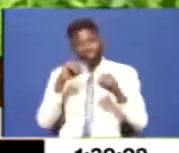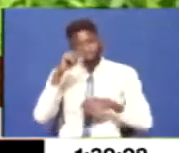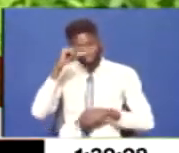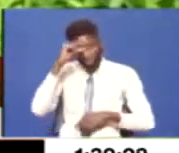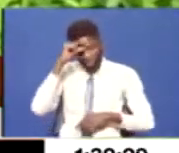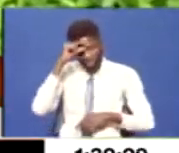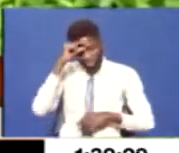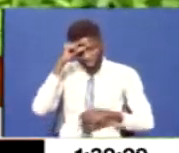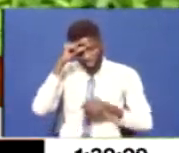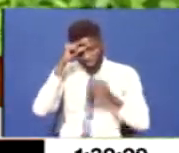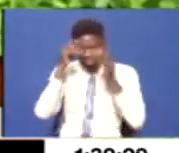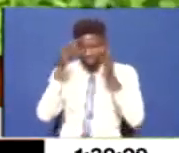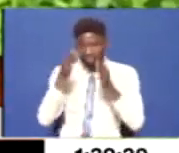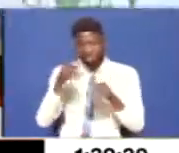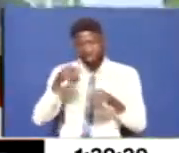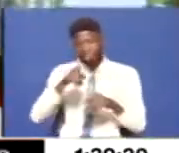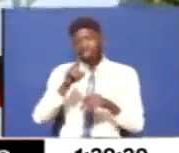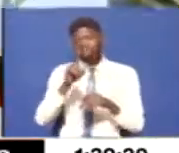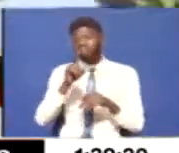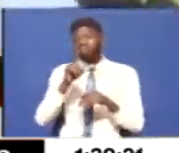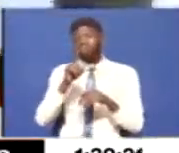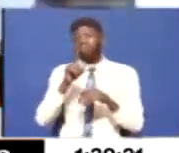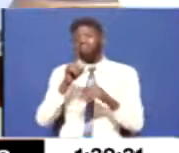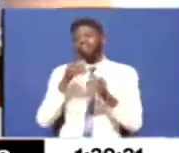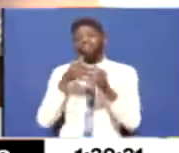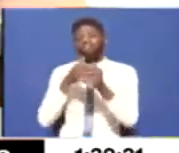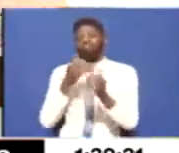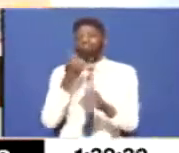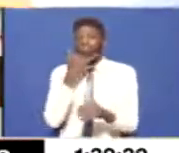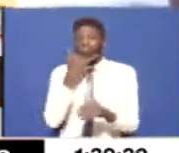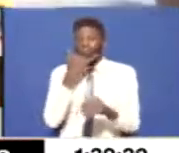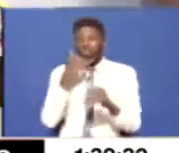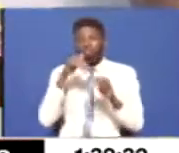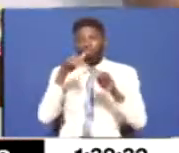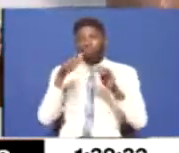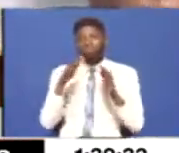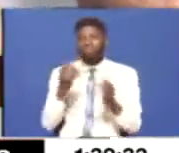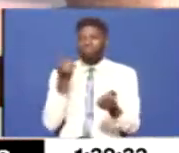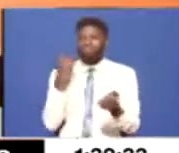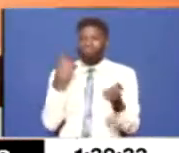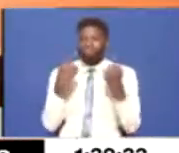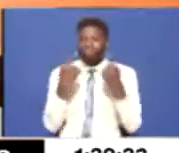tea farmers from the county. Reporting for Lunchtime News, my name is Hibak Said.